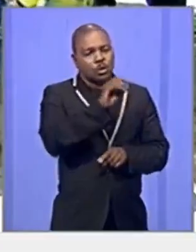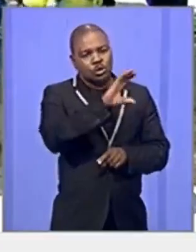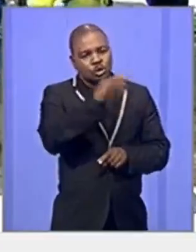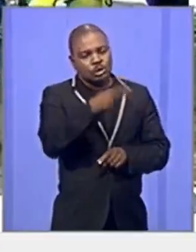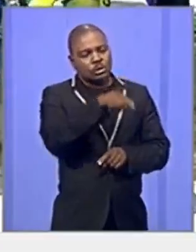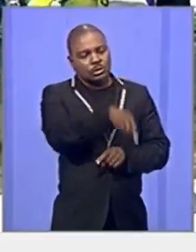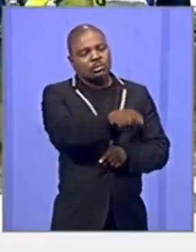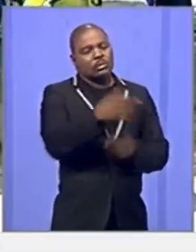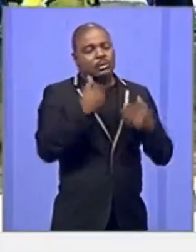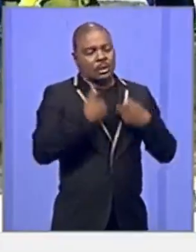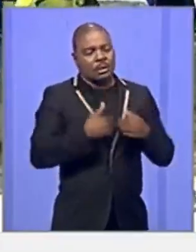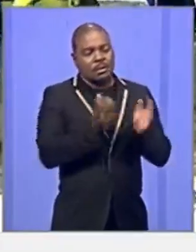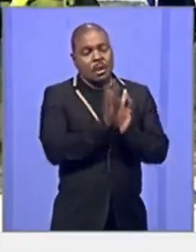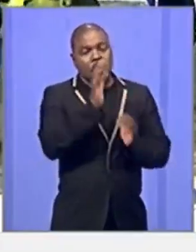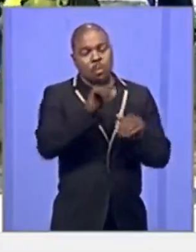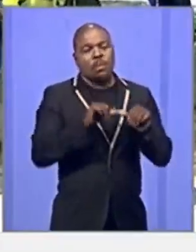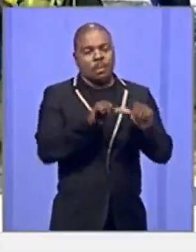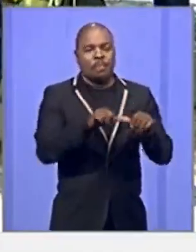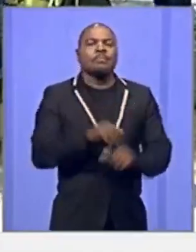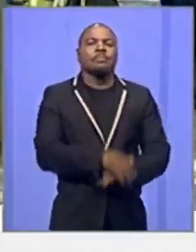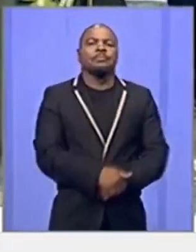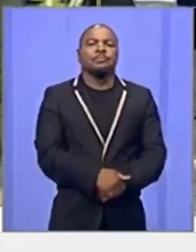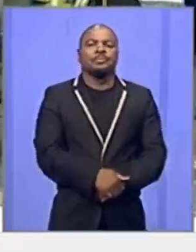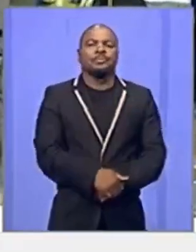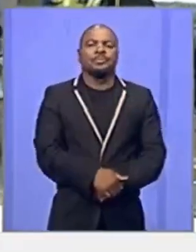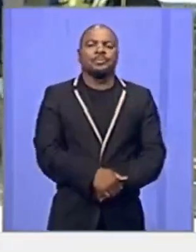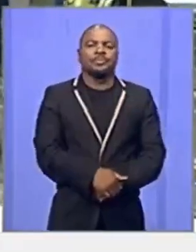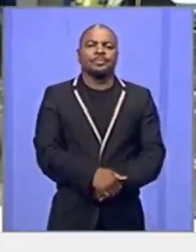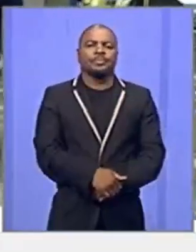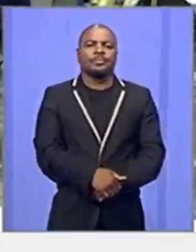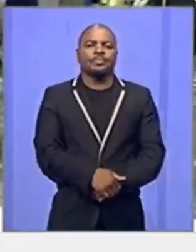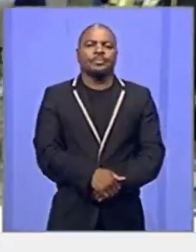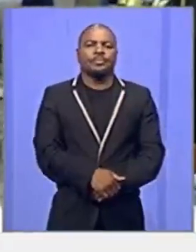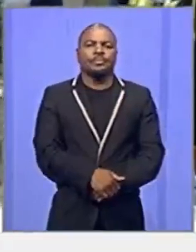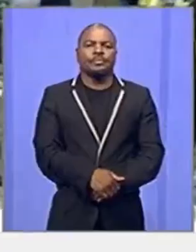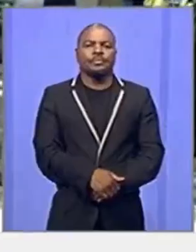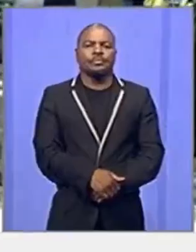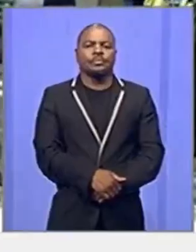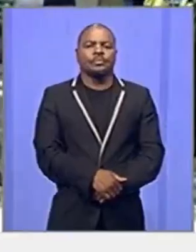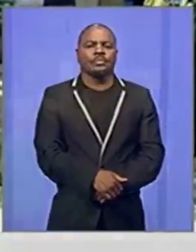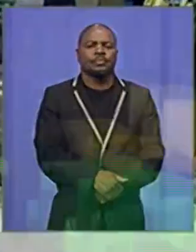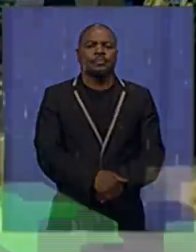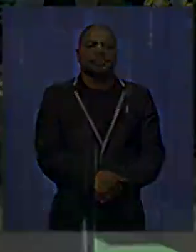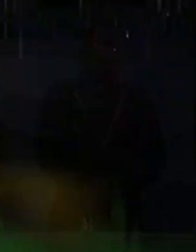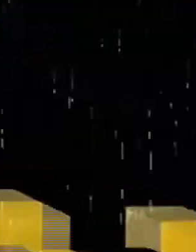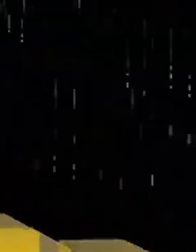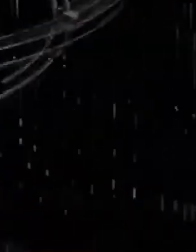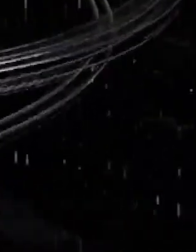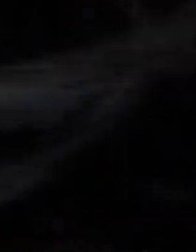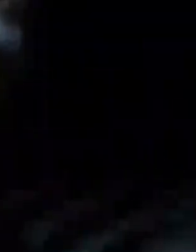ka Swantaga. Zebulon Maini, SABC News, Mahikeng.